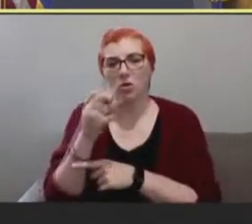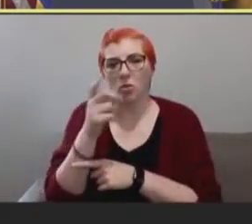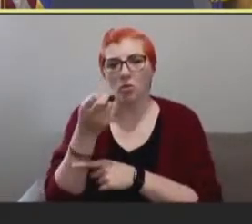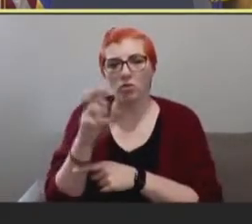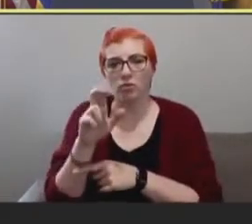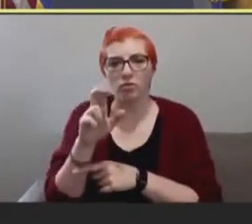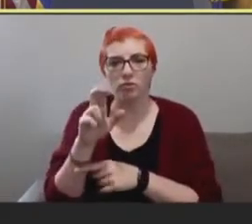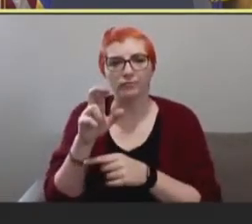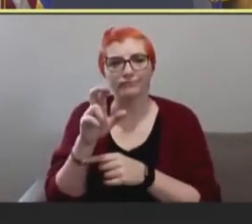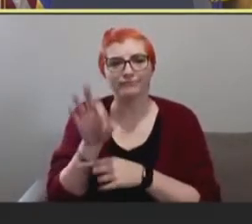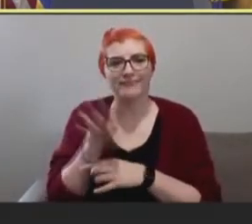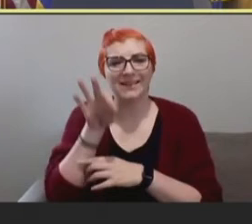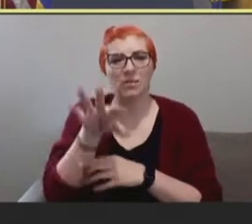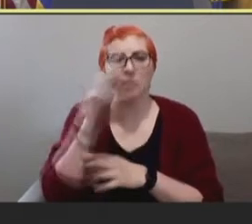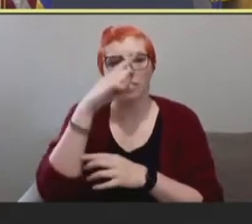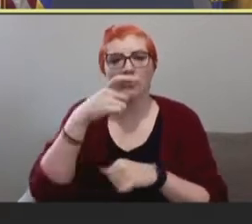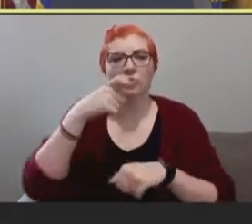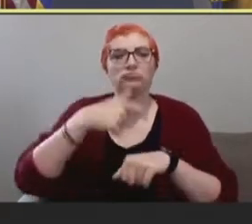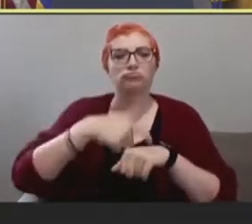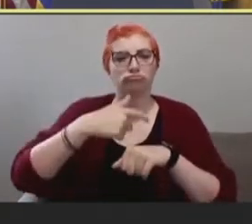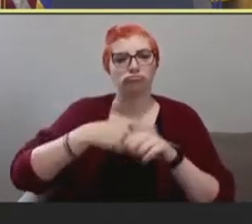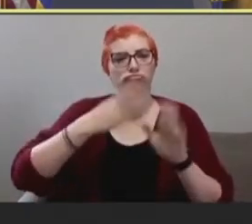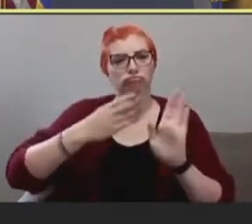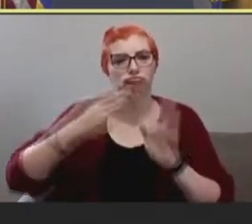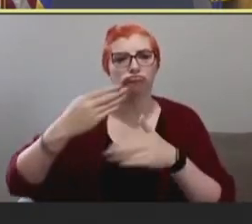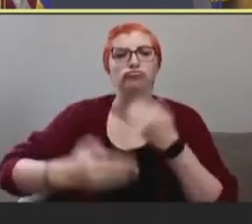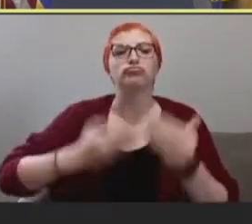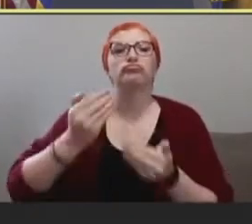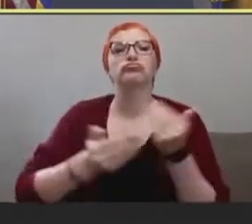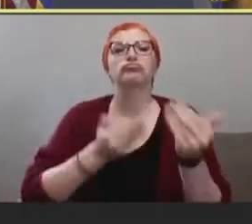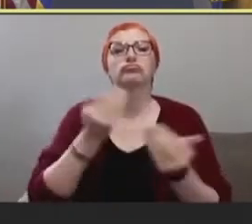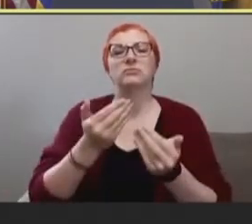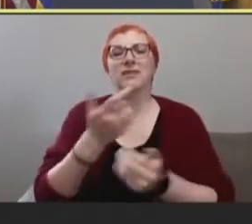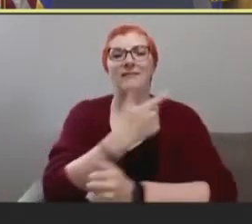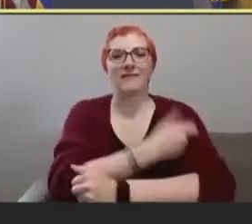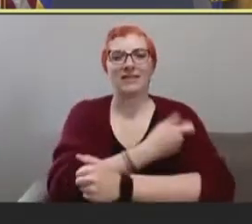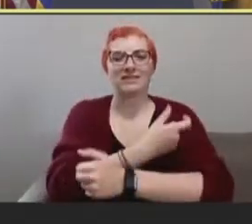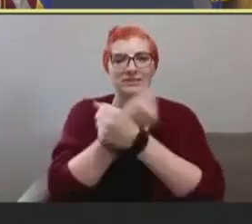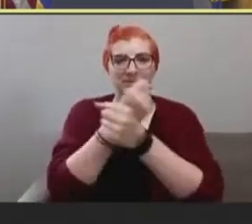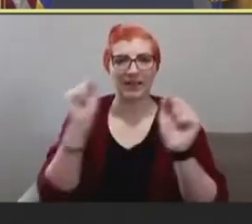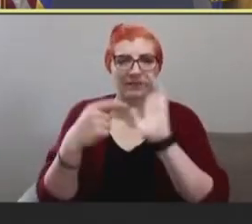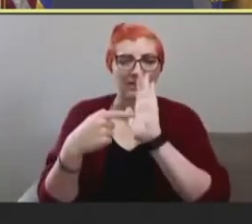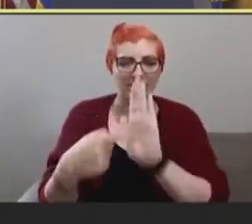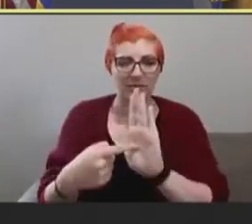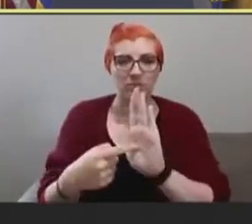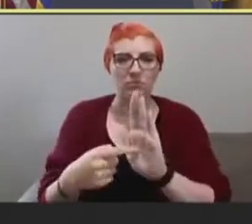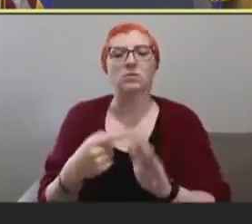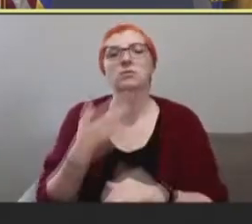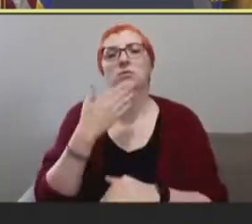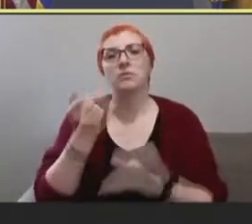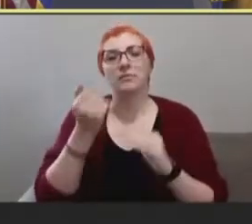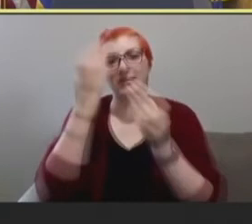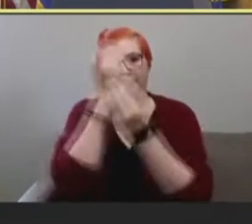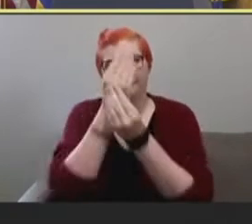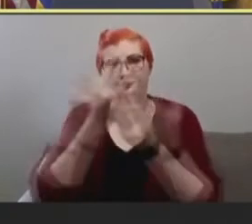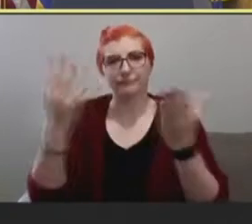safety signals to better inform clinical decision-making and public health policies.